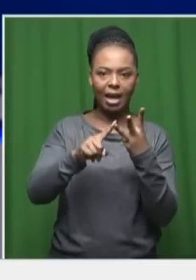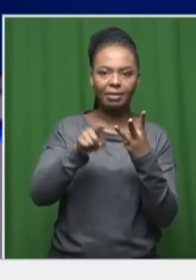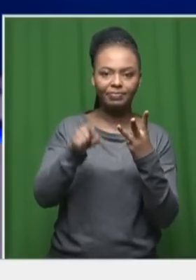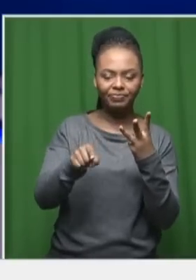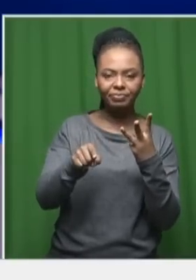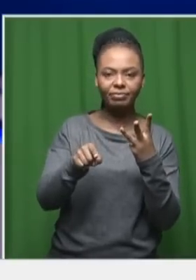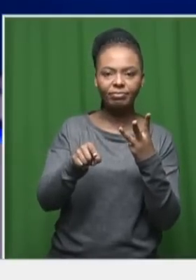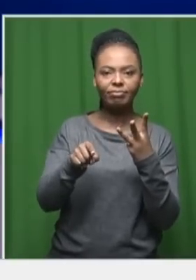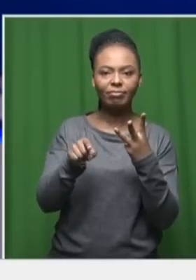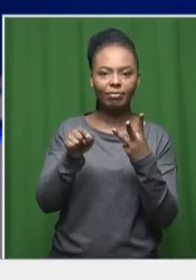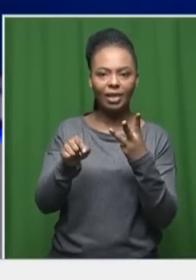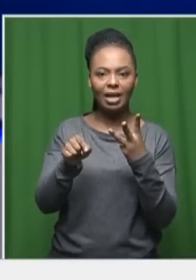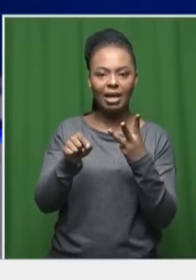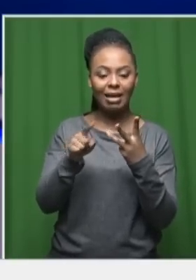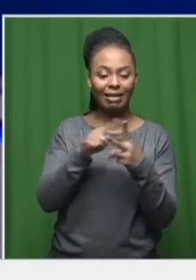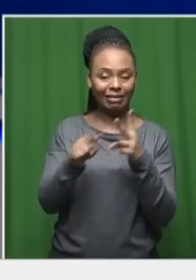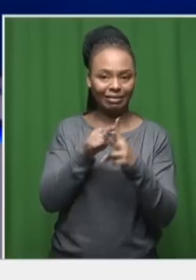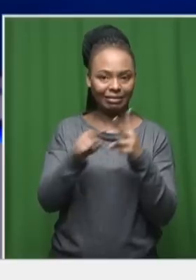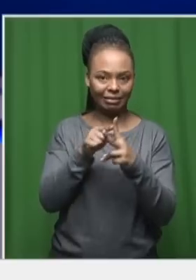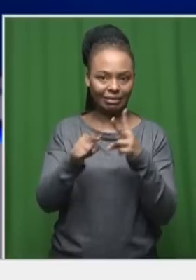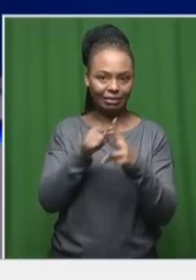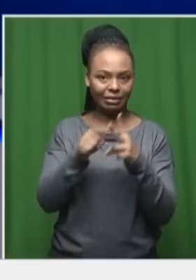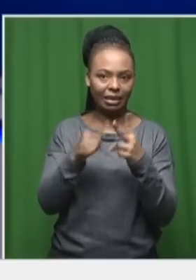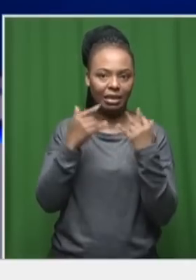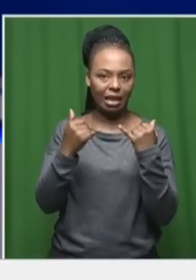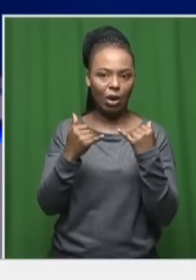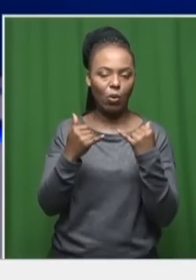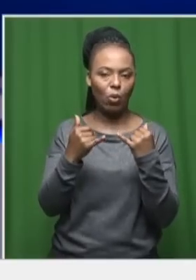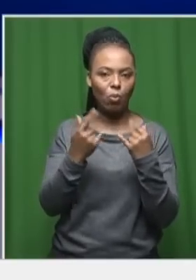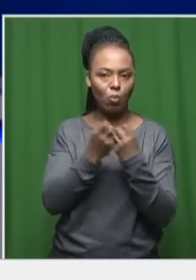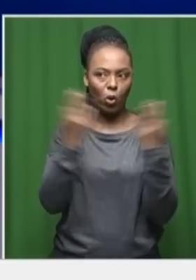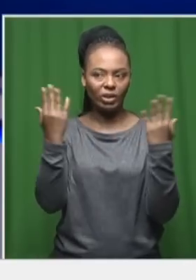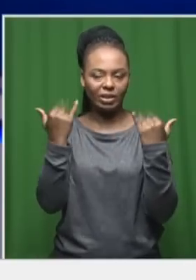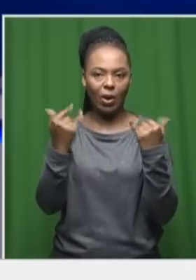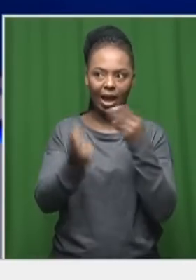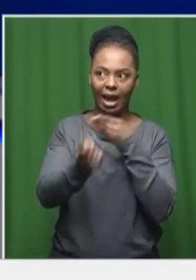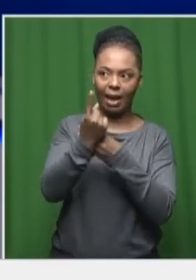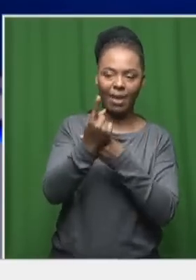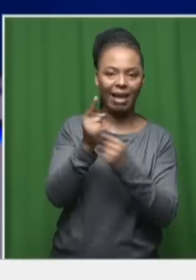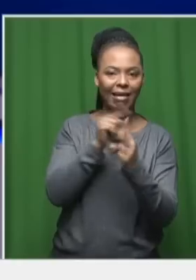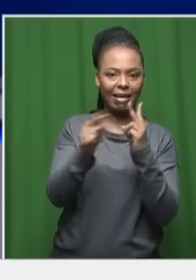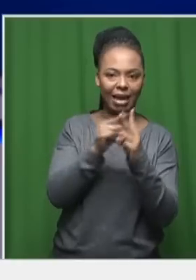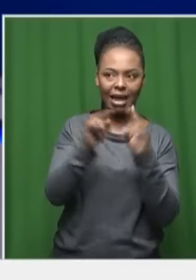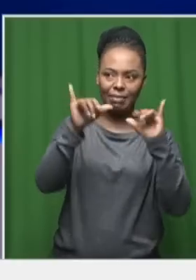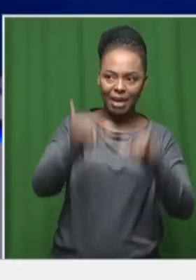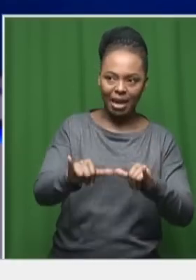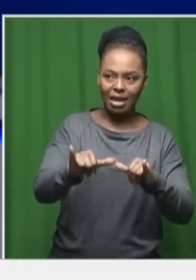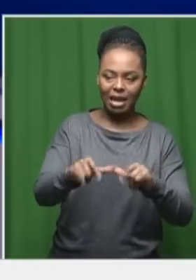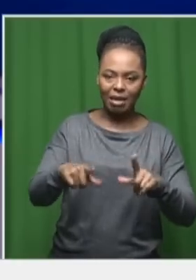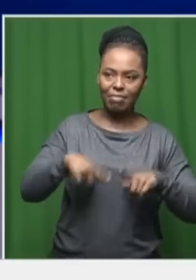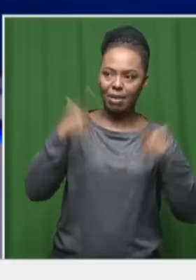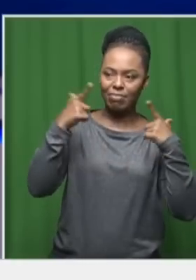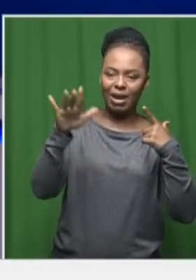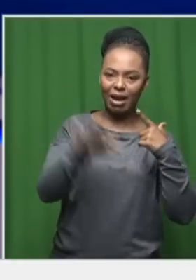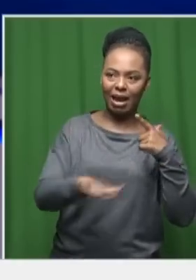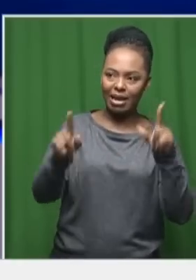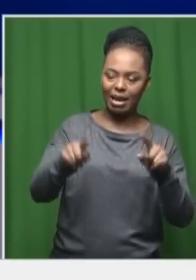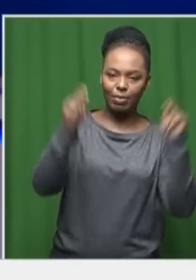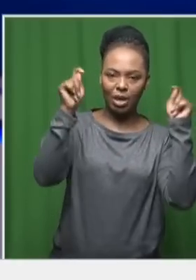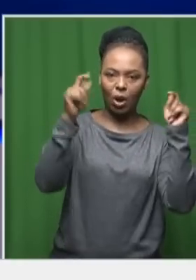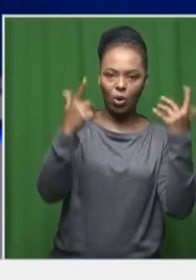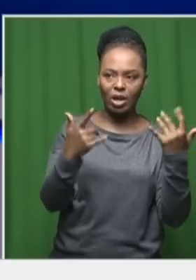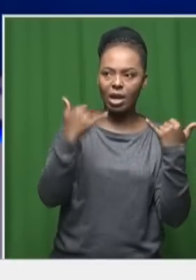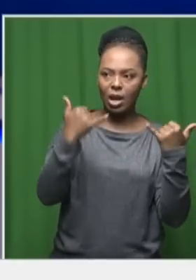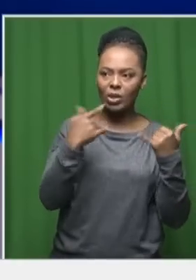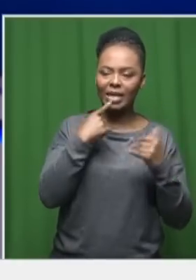happen between Pretoria and Cape Town. And really goes back to the old debate of why have we not decided to really move Parliament or basically move our capital